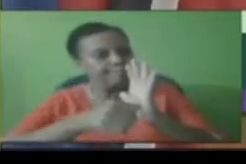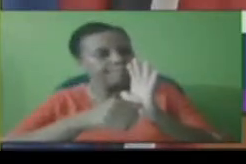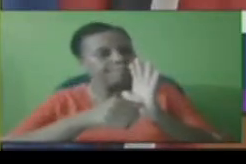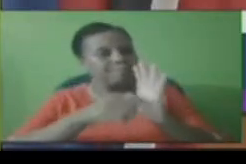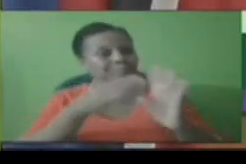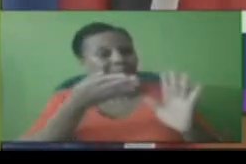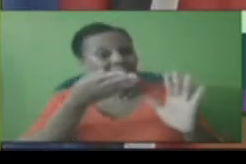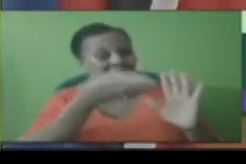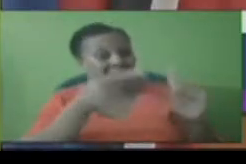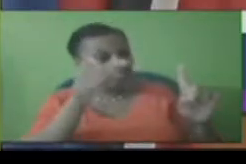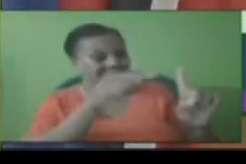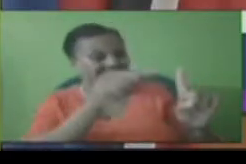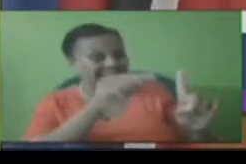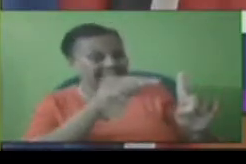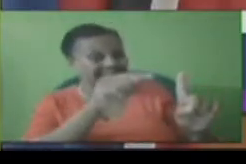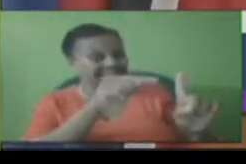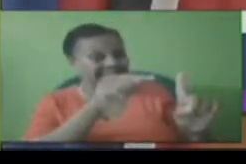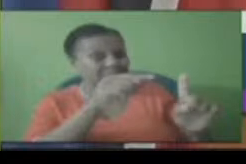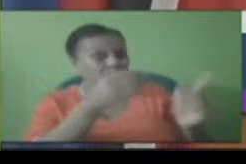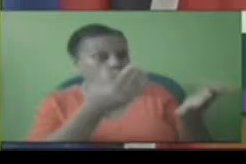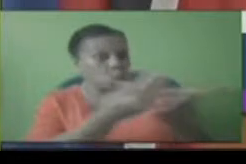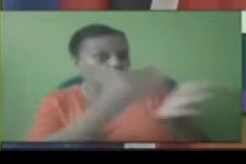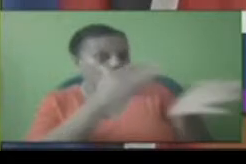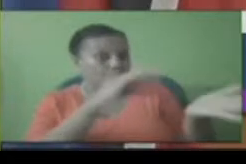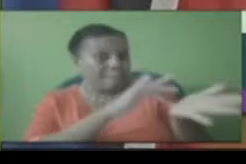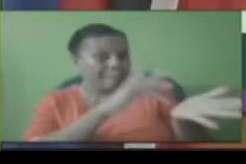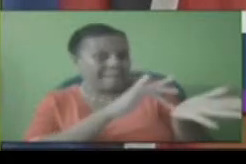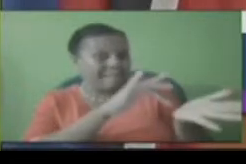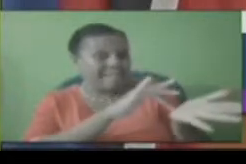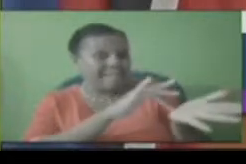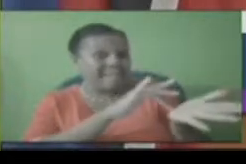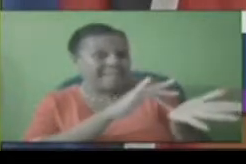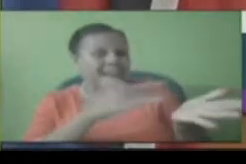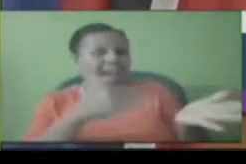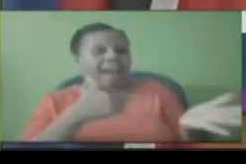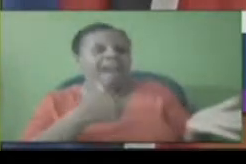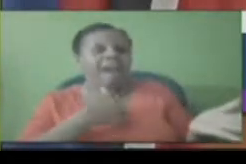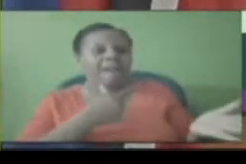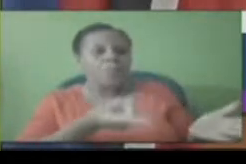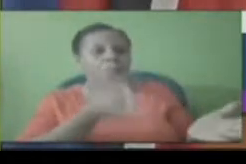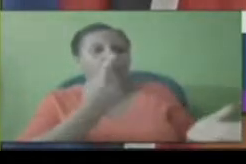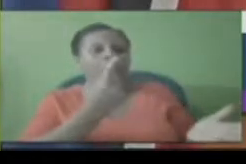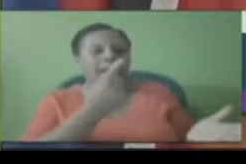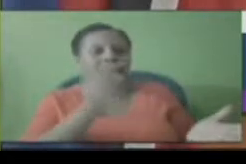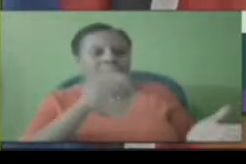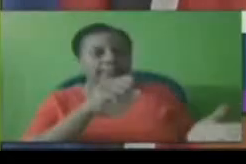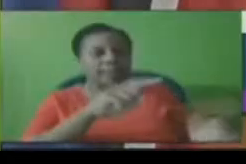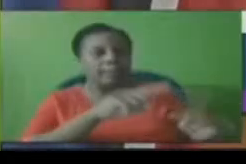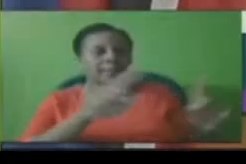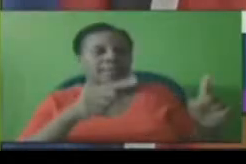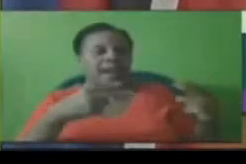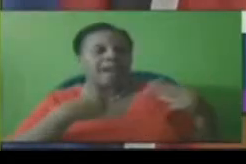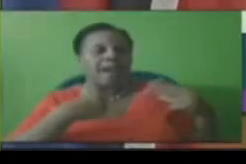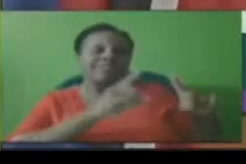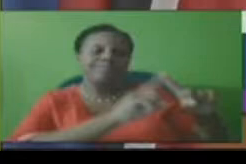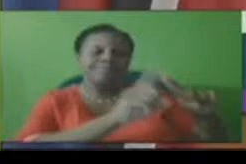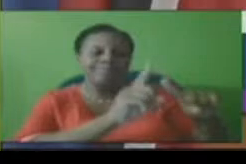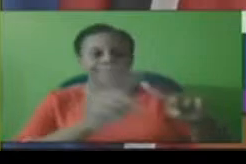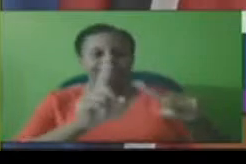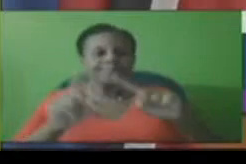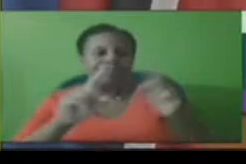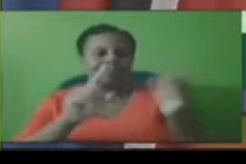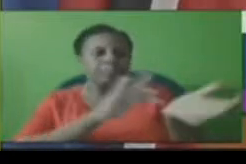are using to help with inflammation. And to remember that the best way for us not to have to use this